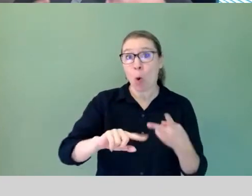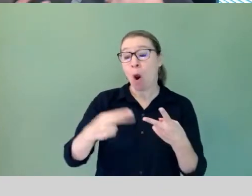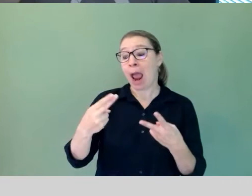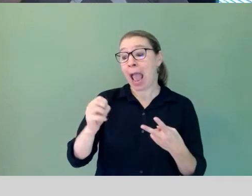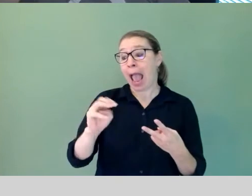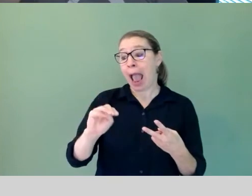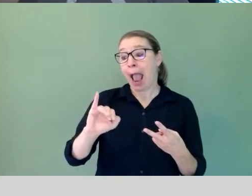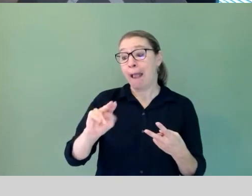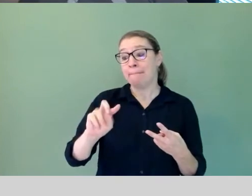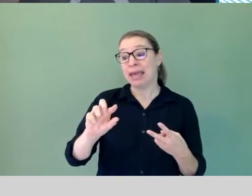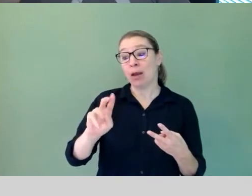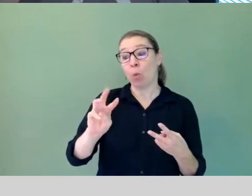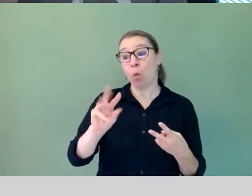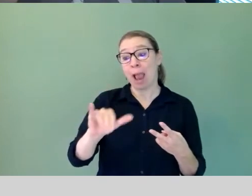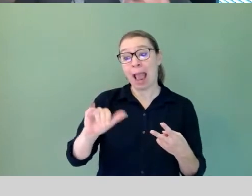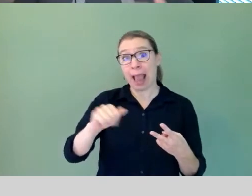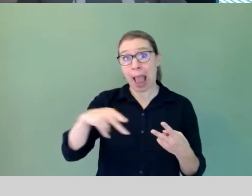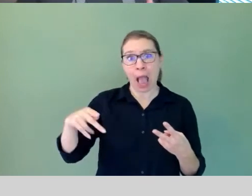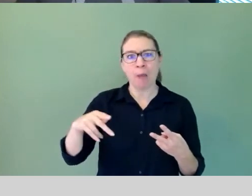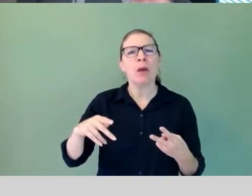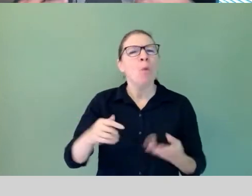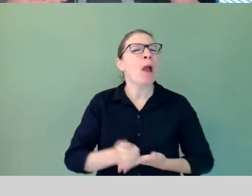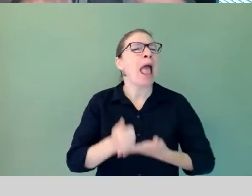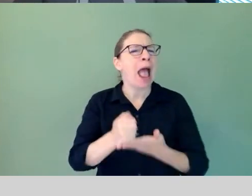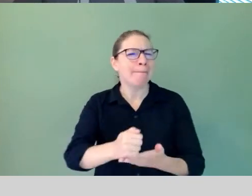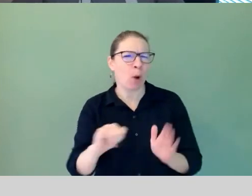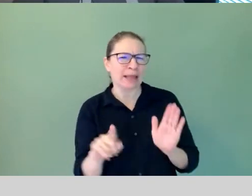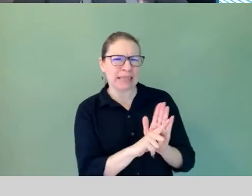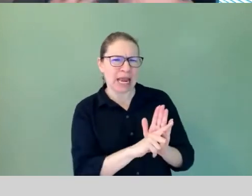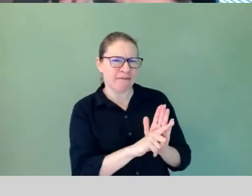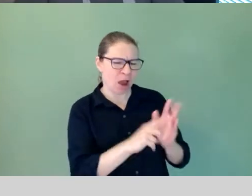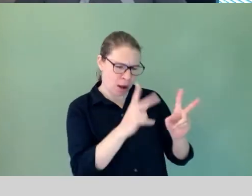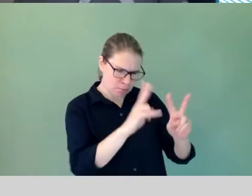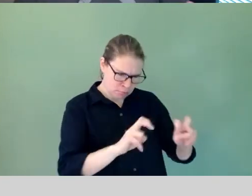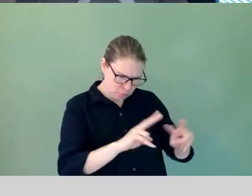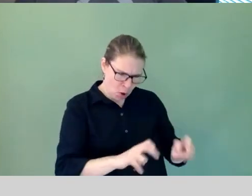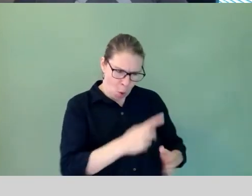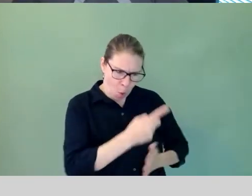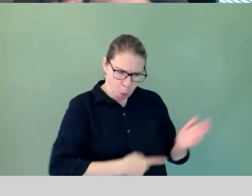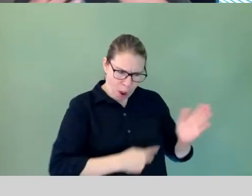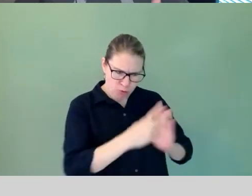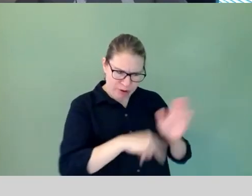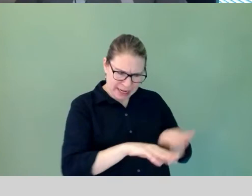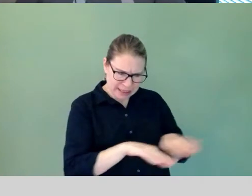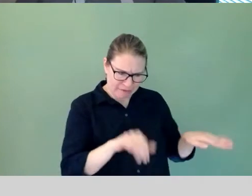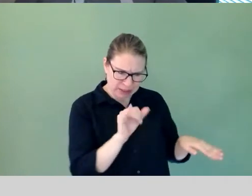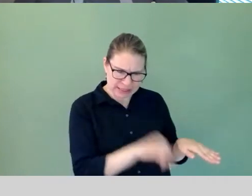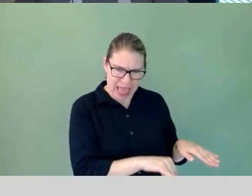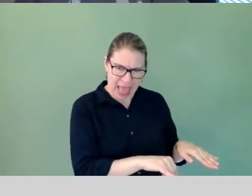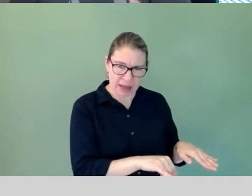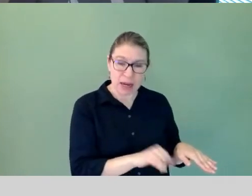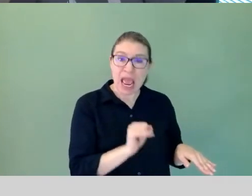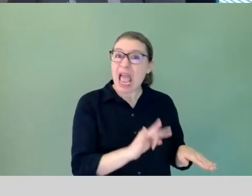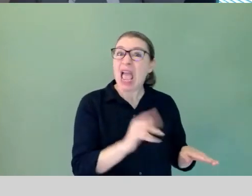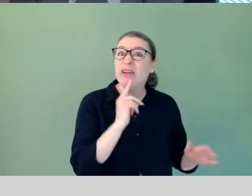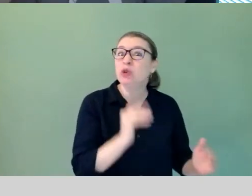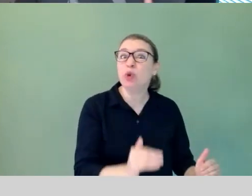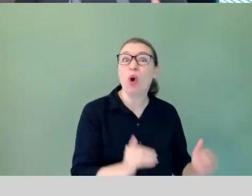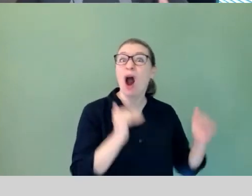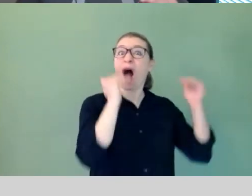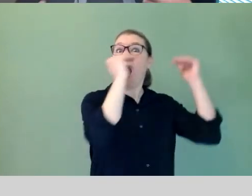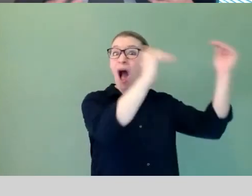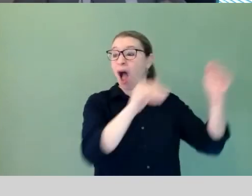level. And the reason we want to have a lower reading level is because if English or if whatever language you're writing in is not the reader's first